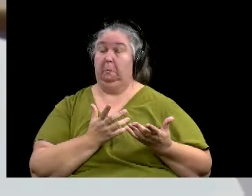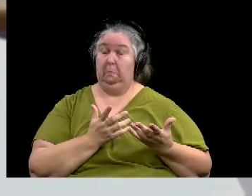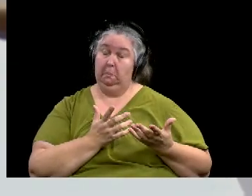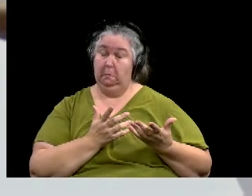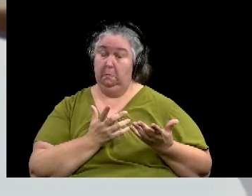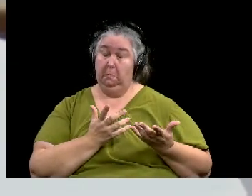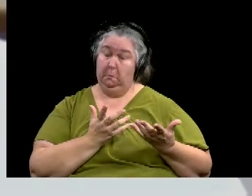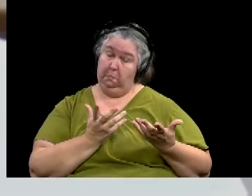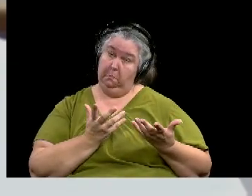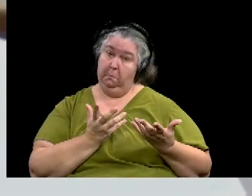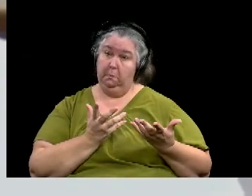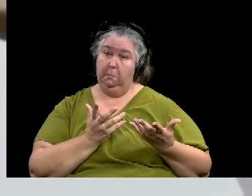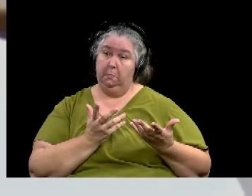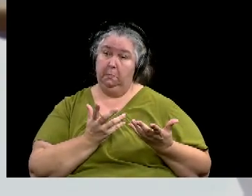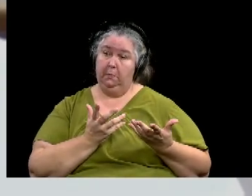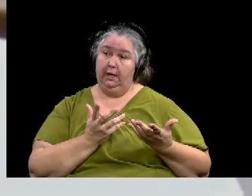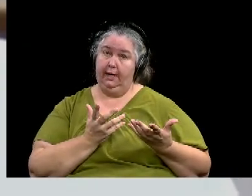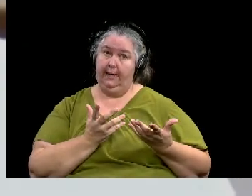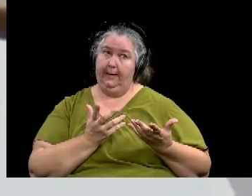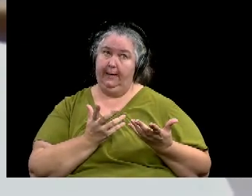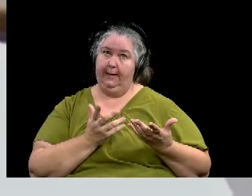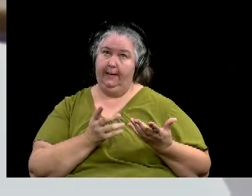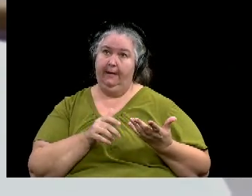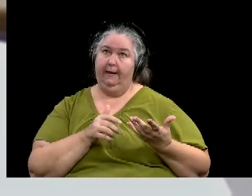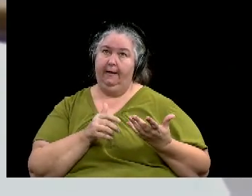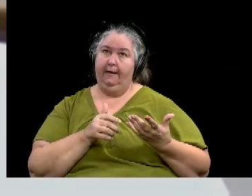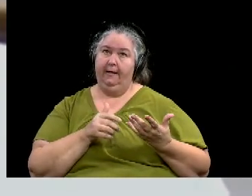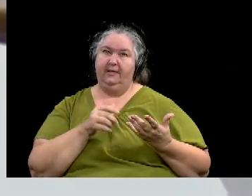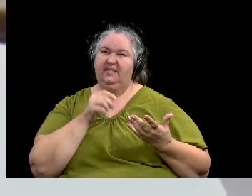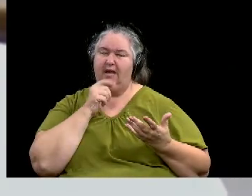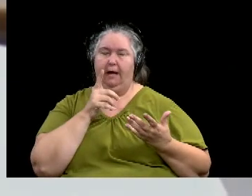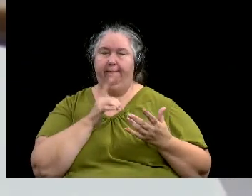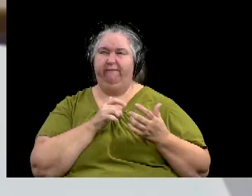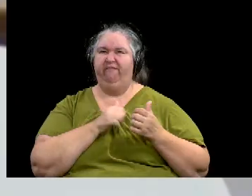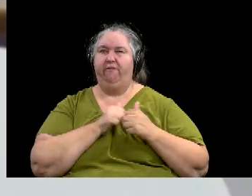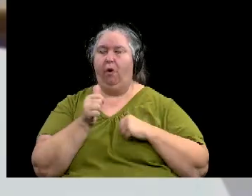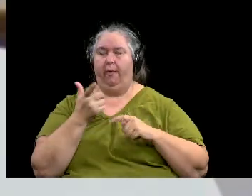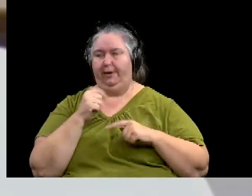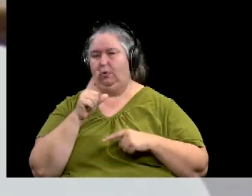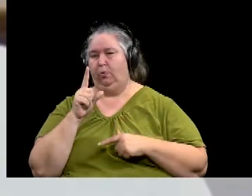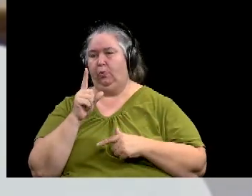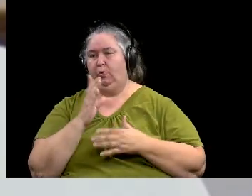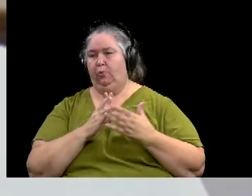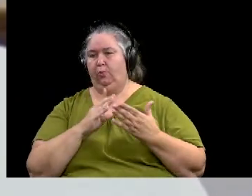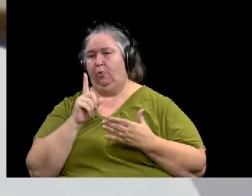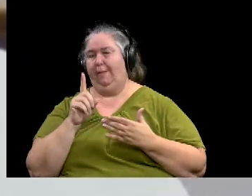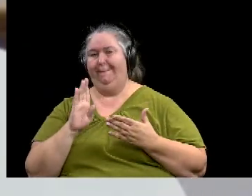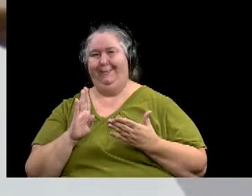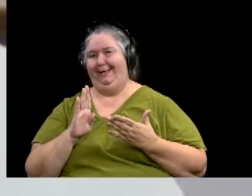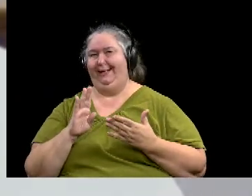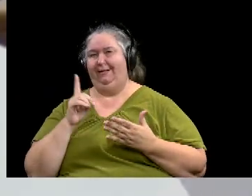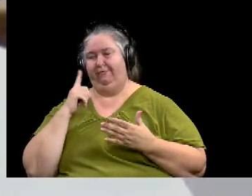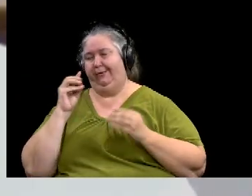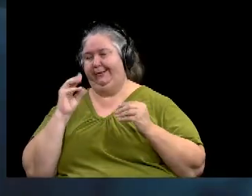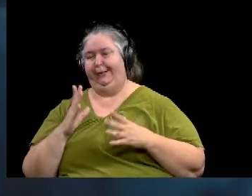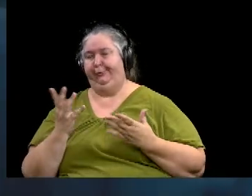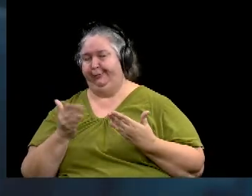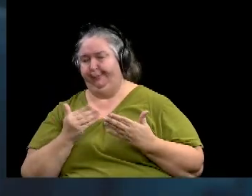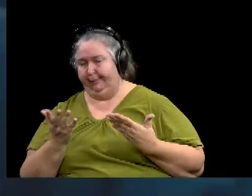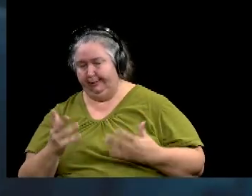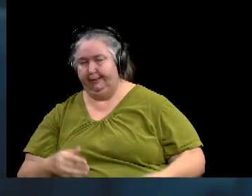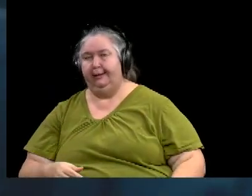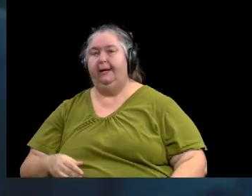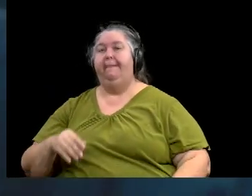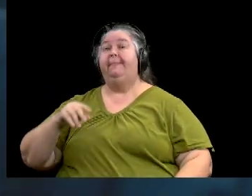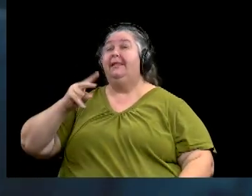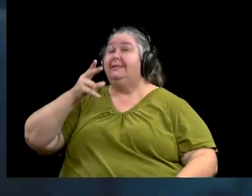features, it's not going to be by far because they're a prioritized group. And the second part of the question was so the difference between the